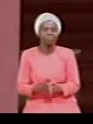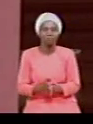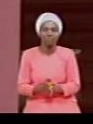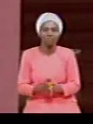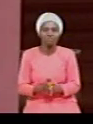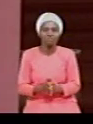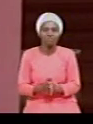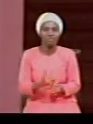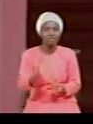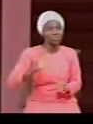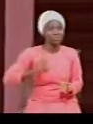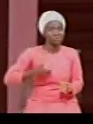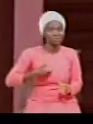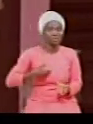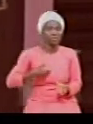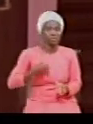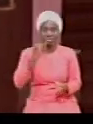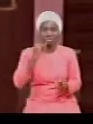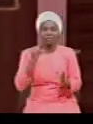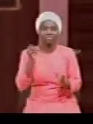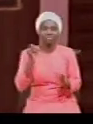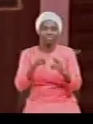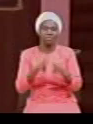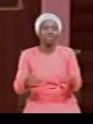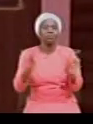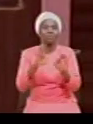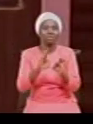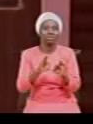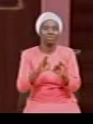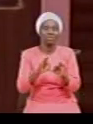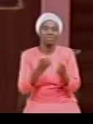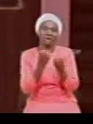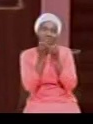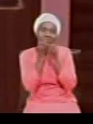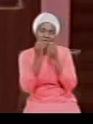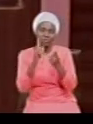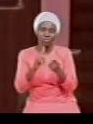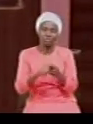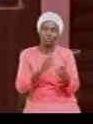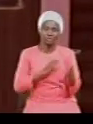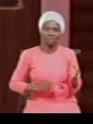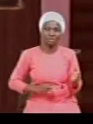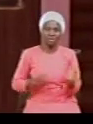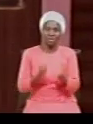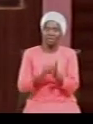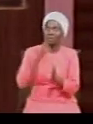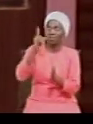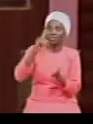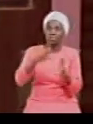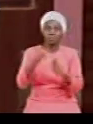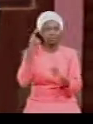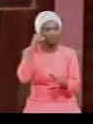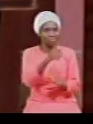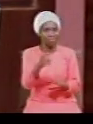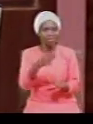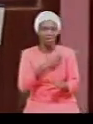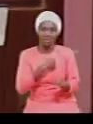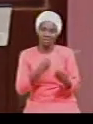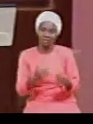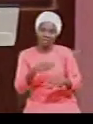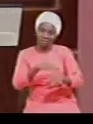was so important and precious to Christ that he died for you and is calling